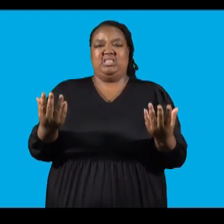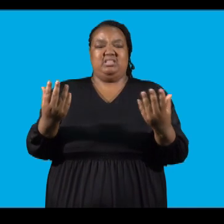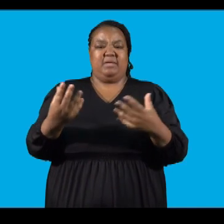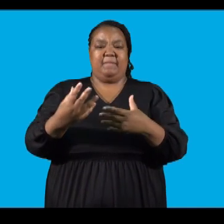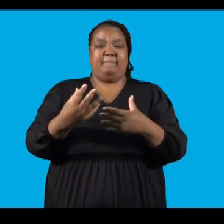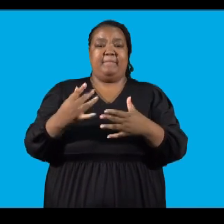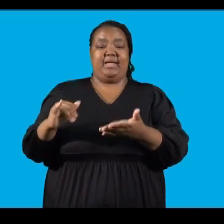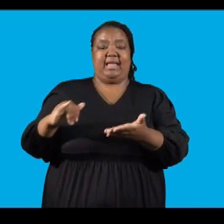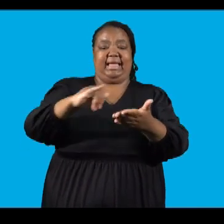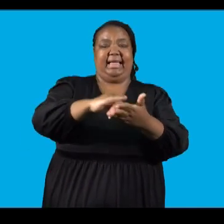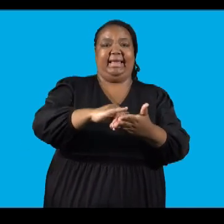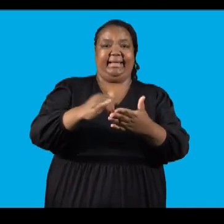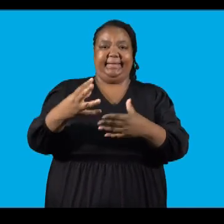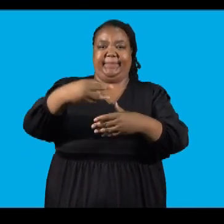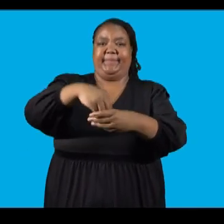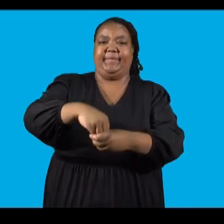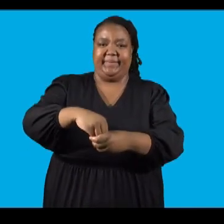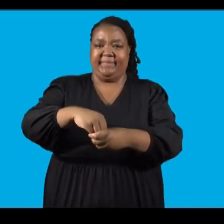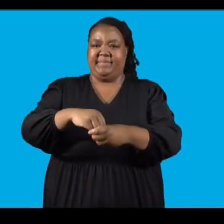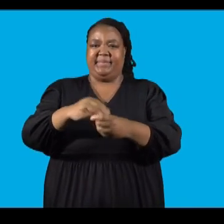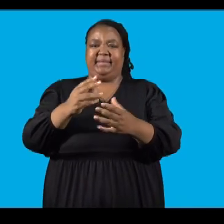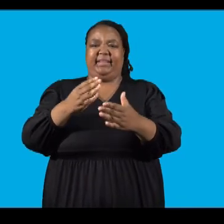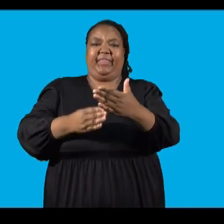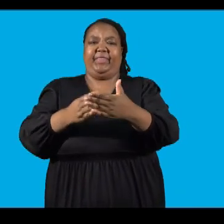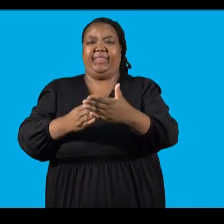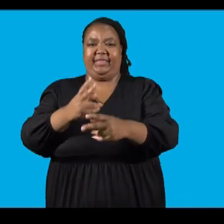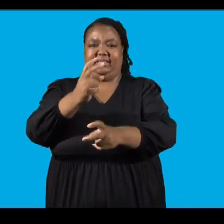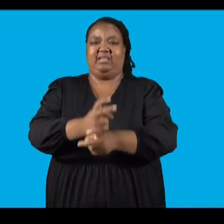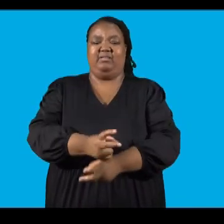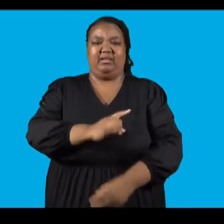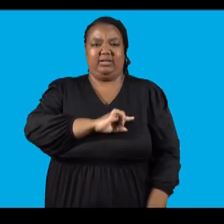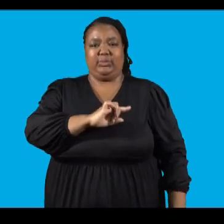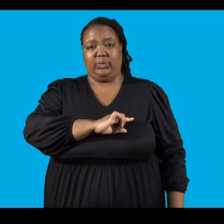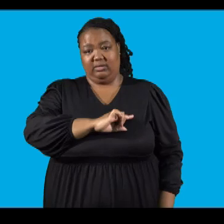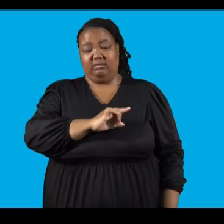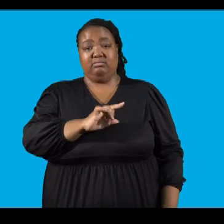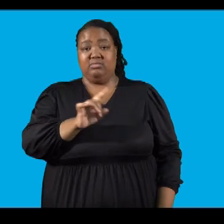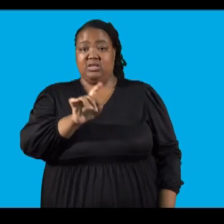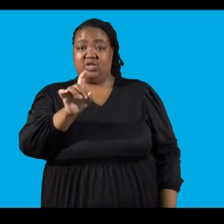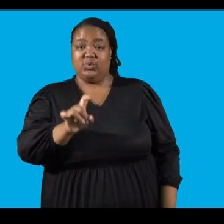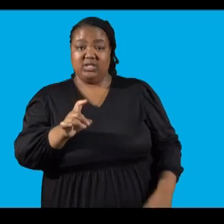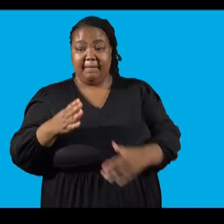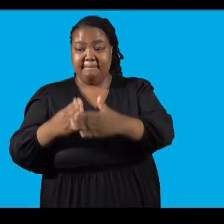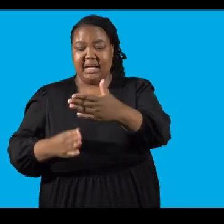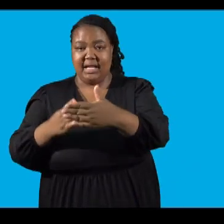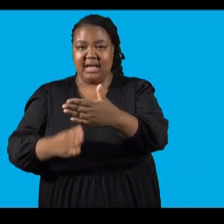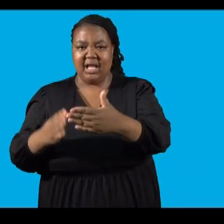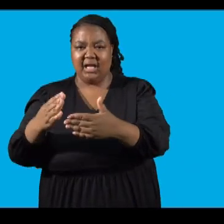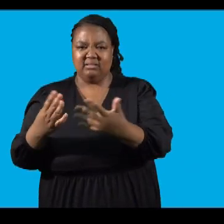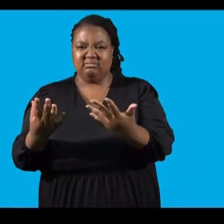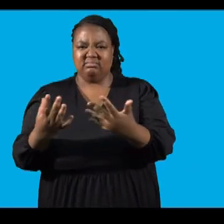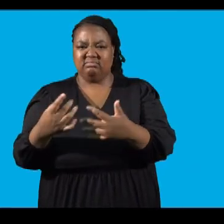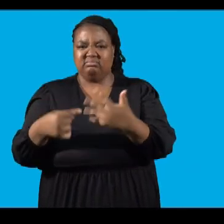new firms to enter the airline industry? So indirectly, the question is asking about the what?